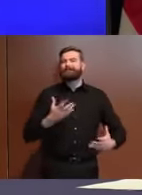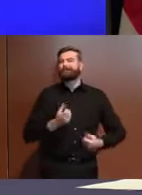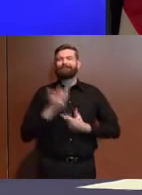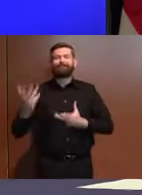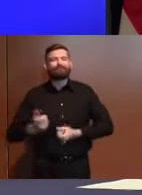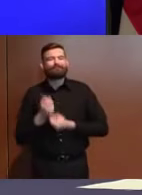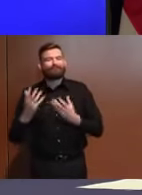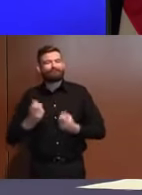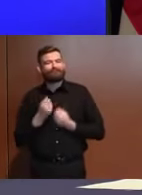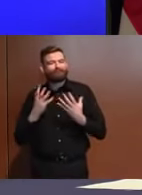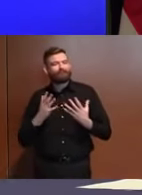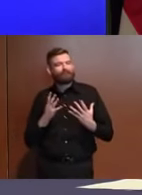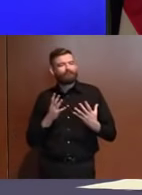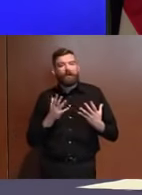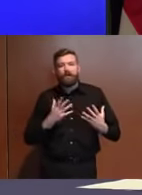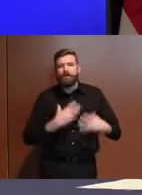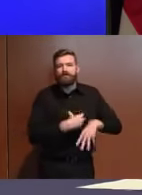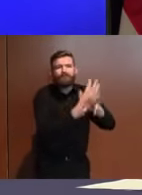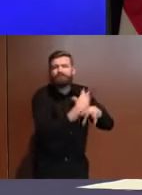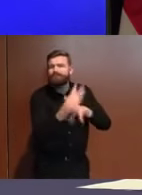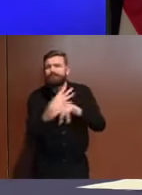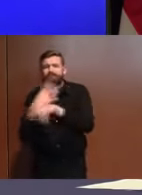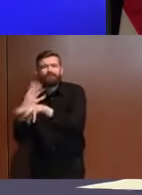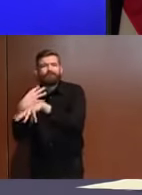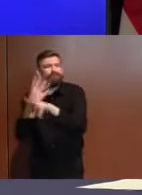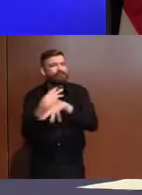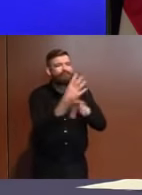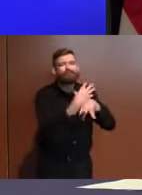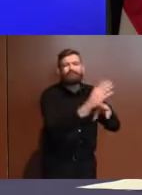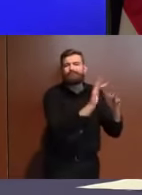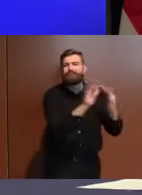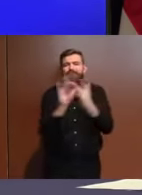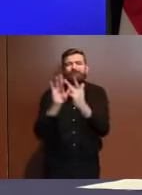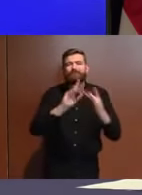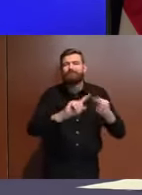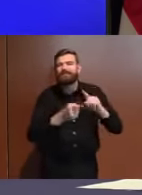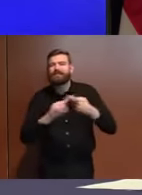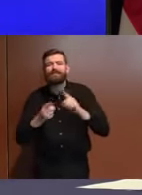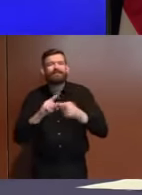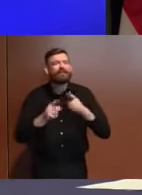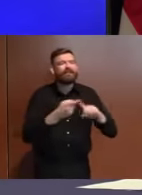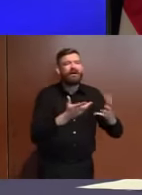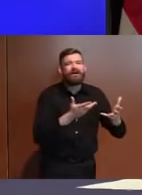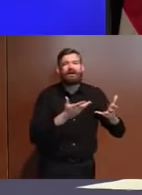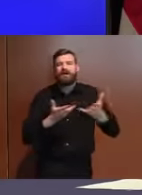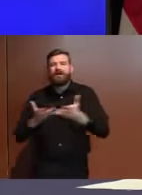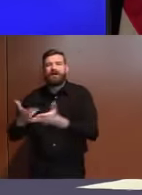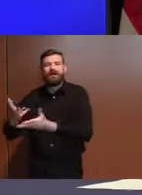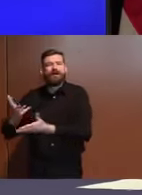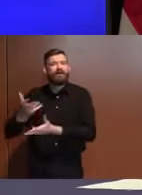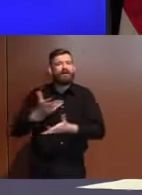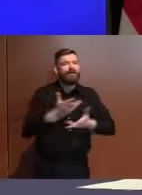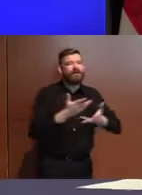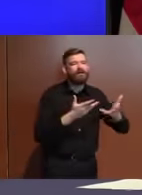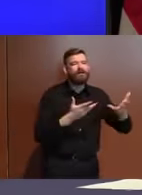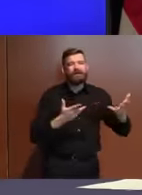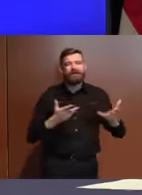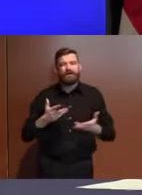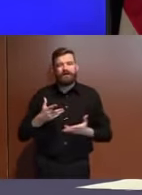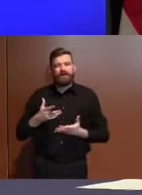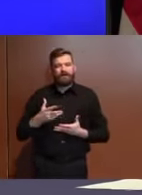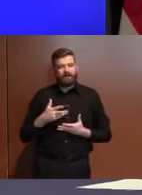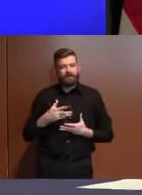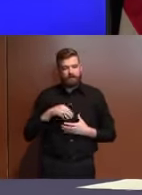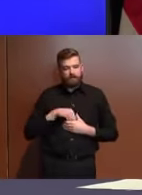the virtual connections that we're making, it's also calling out our better angels. And